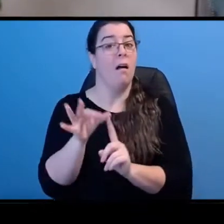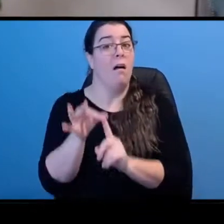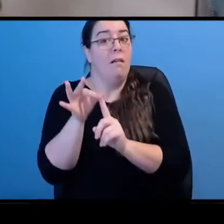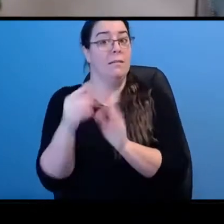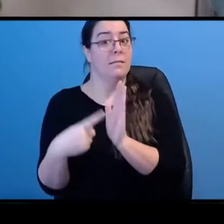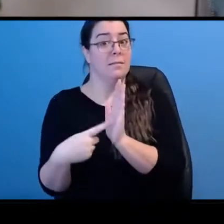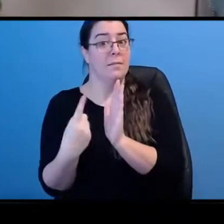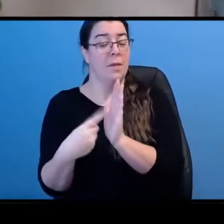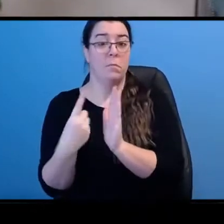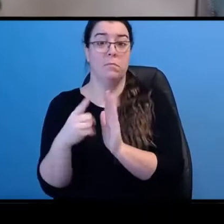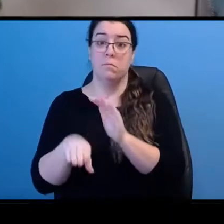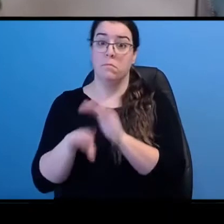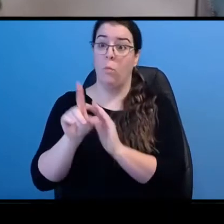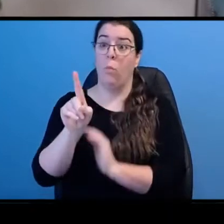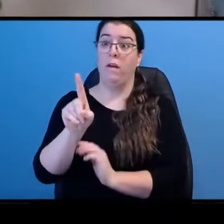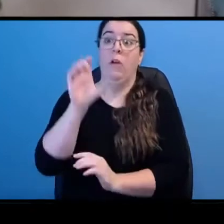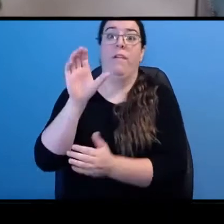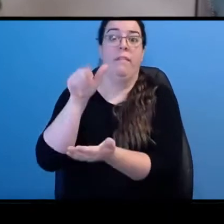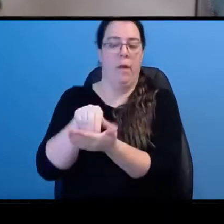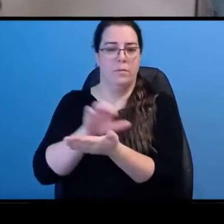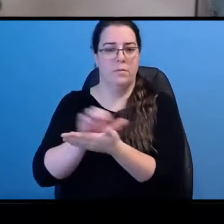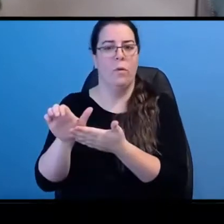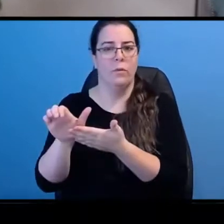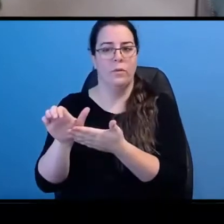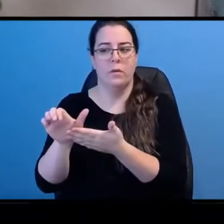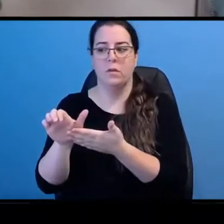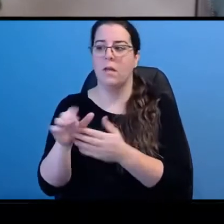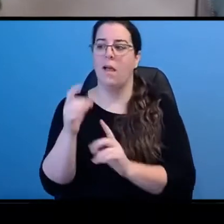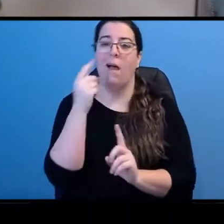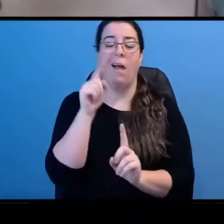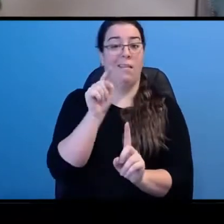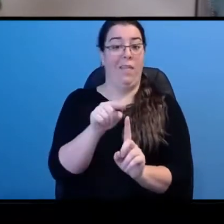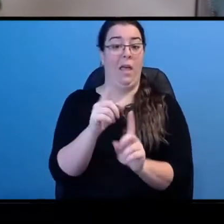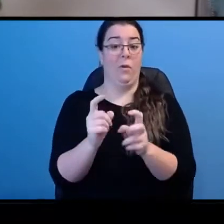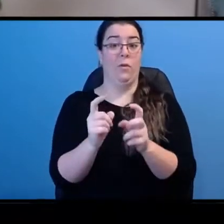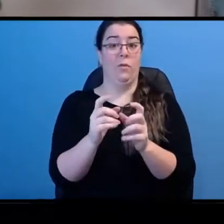So there must be a public presentation if you apply for this program.